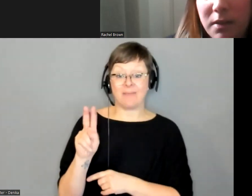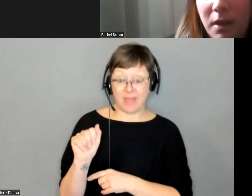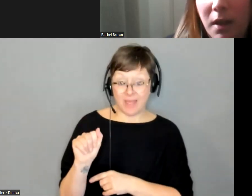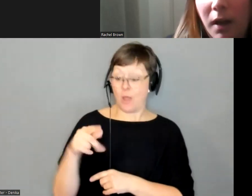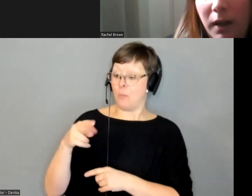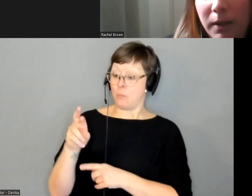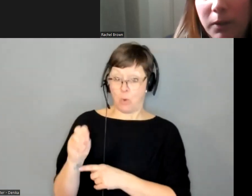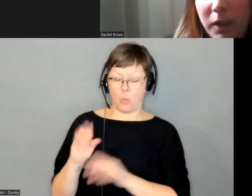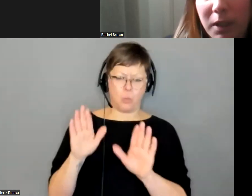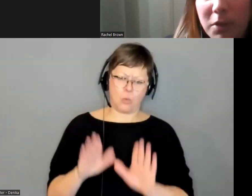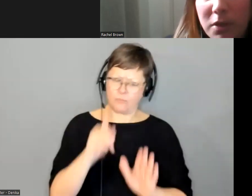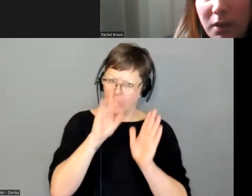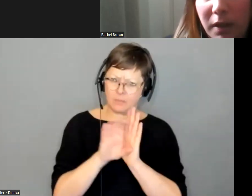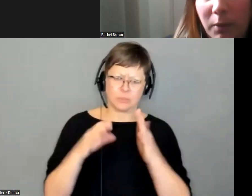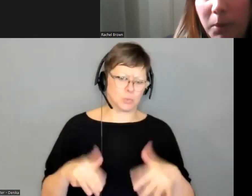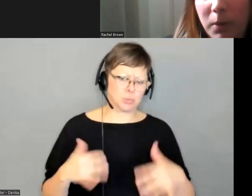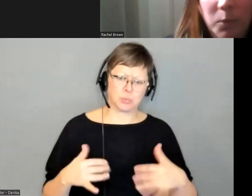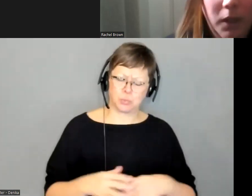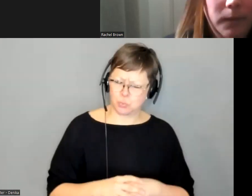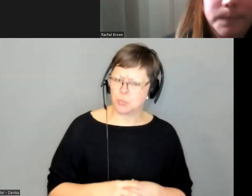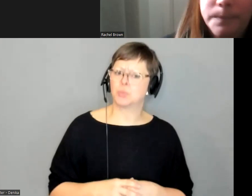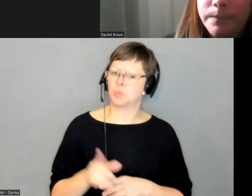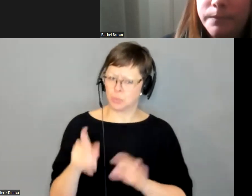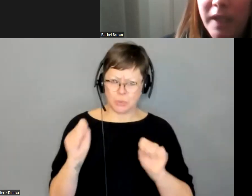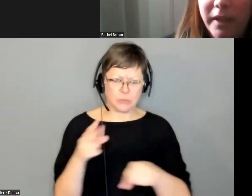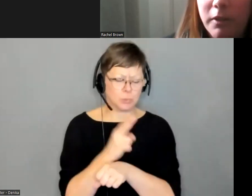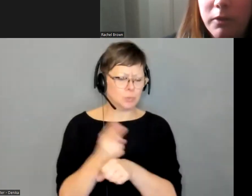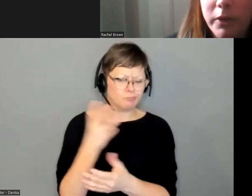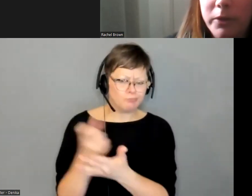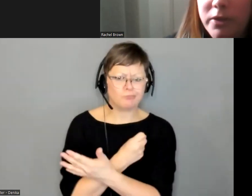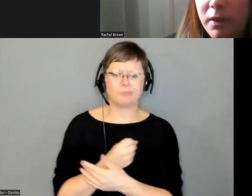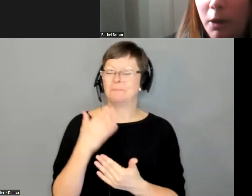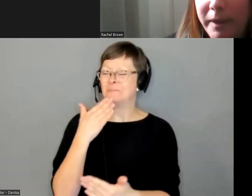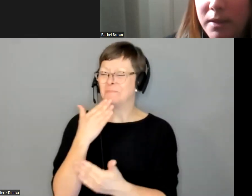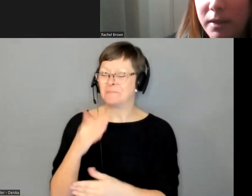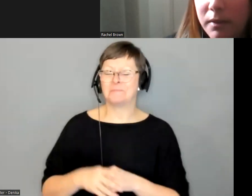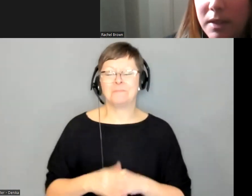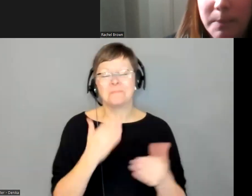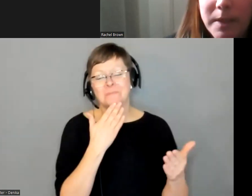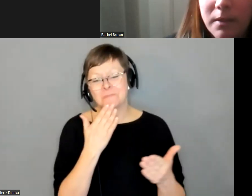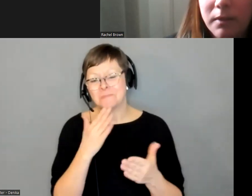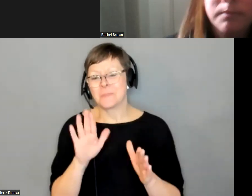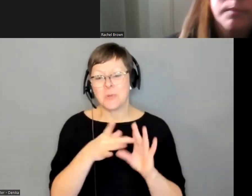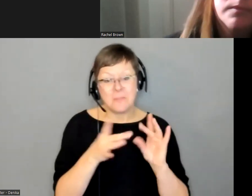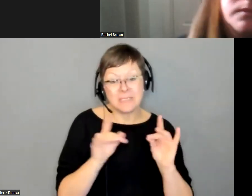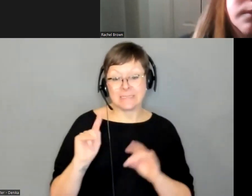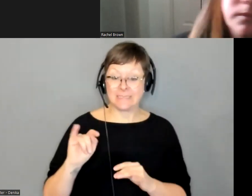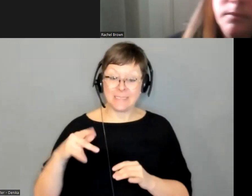is great images on Canva Pro as well. Thank you for those comments and tips.